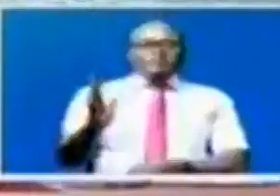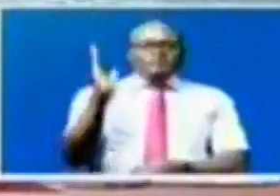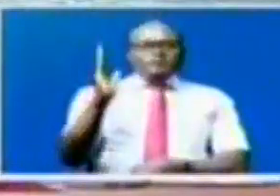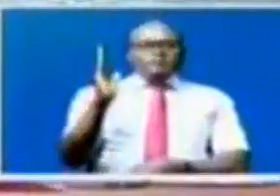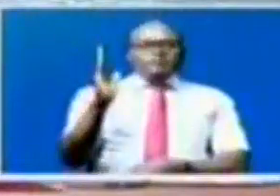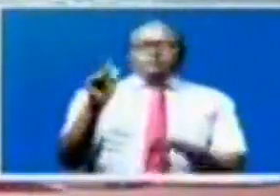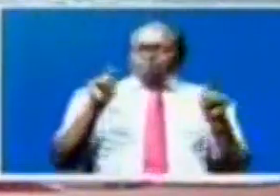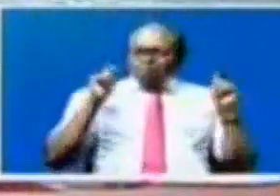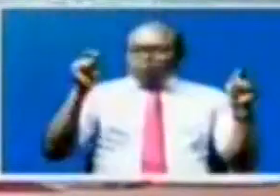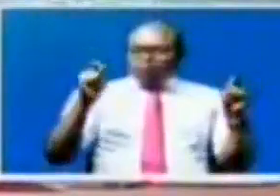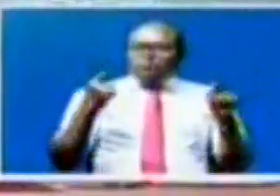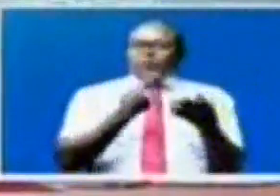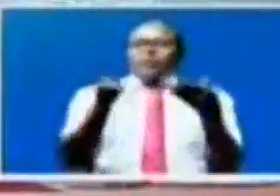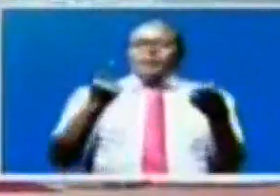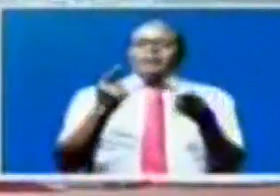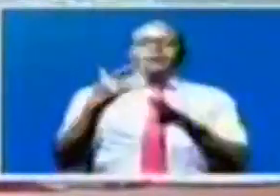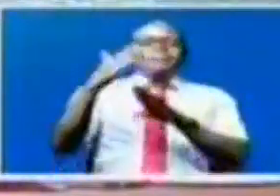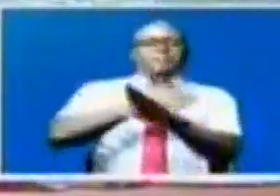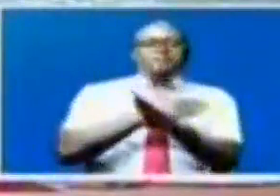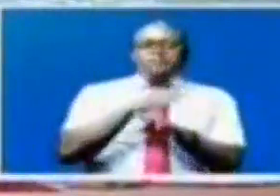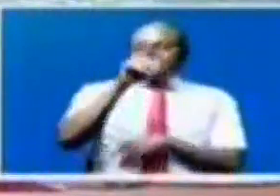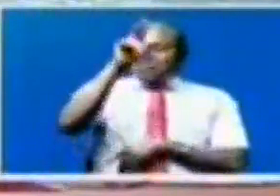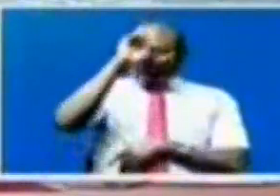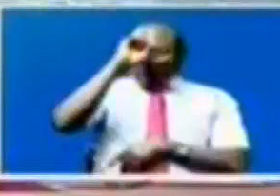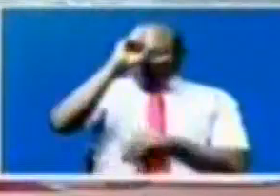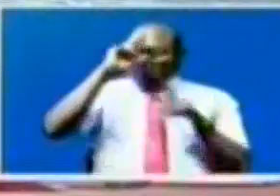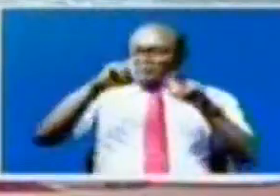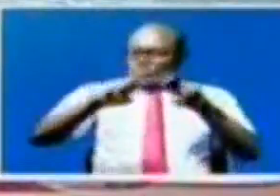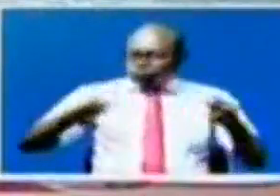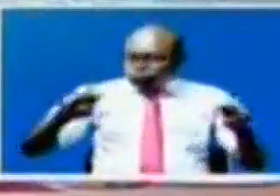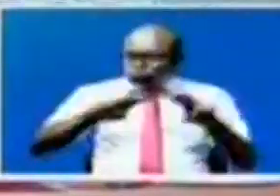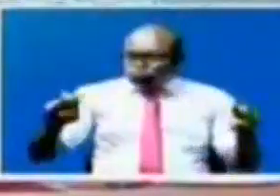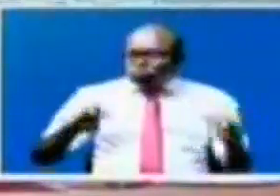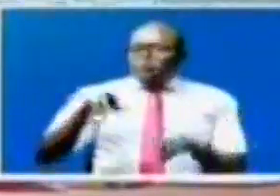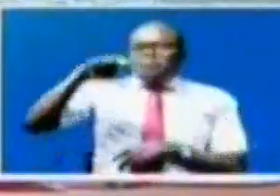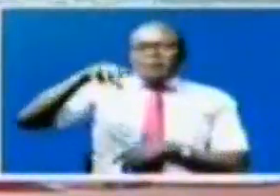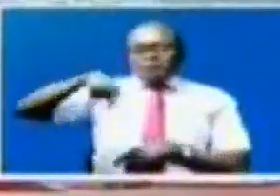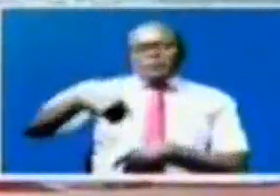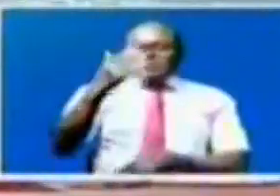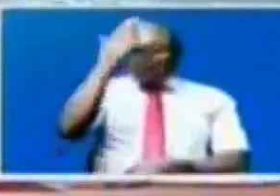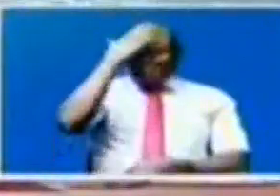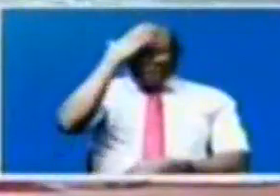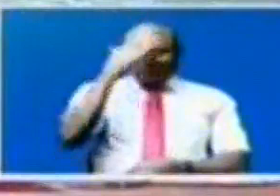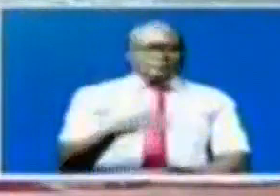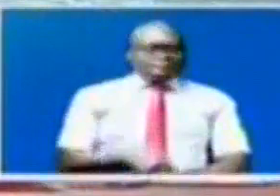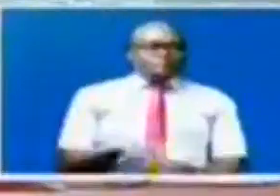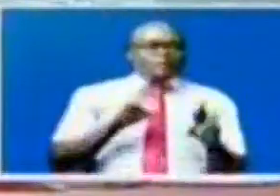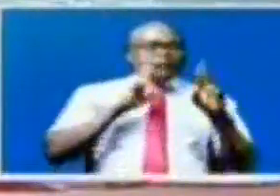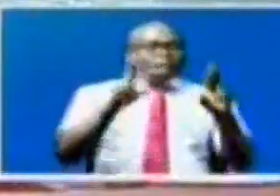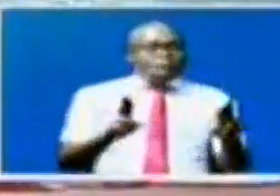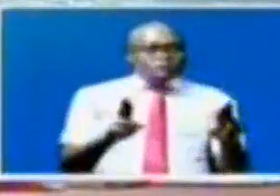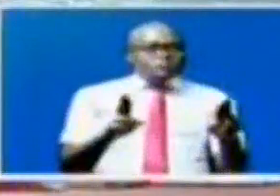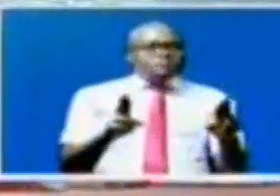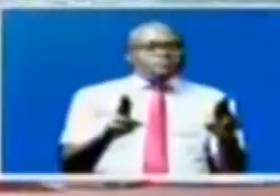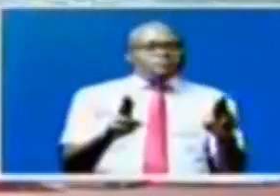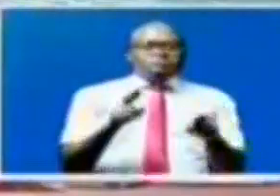strike threat comes just a day before an intensive government crackdown on Matatus this Monday. But as Timothy Otieno reports, it